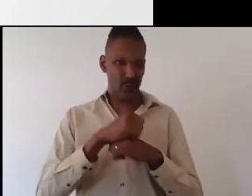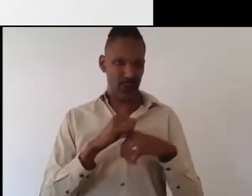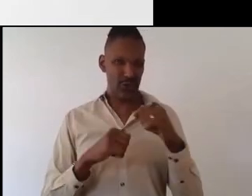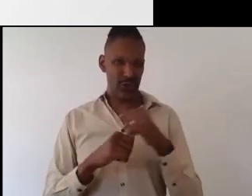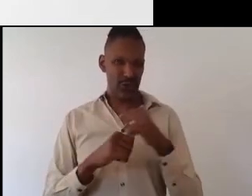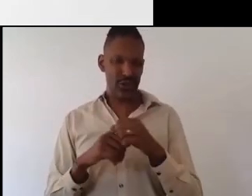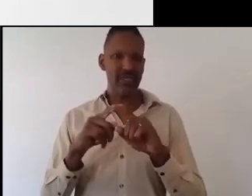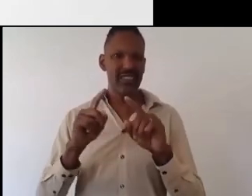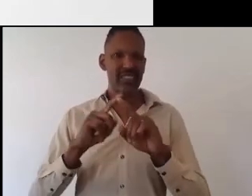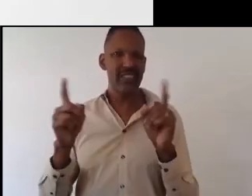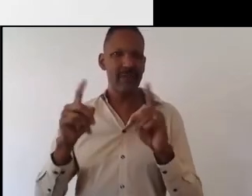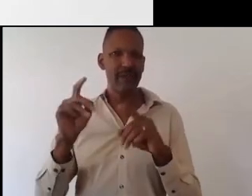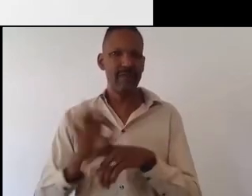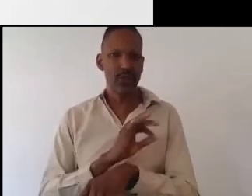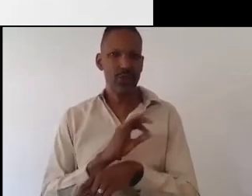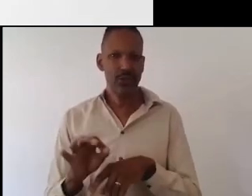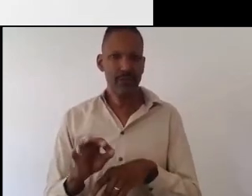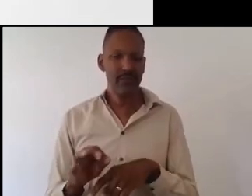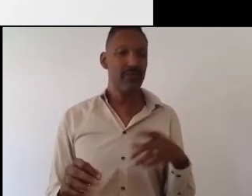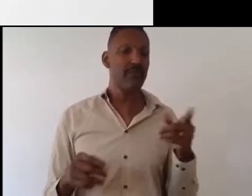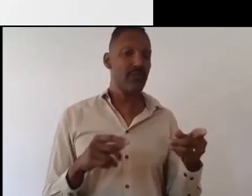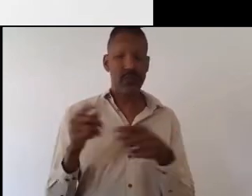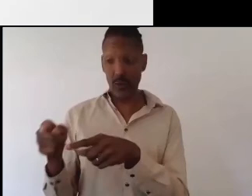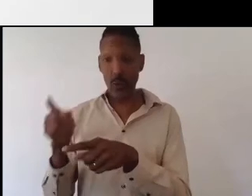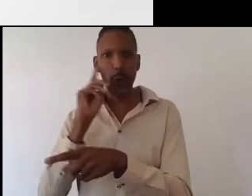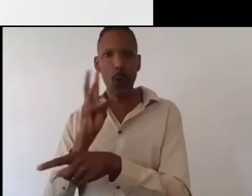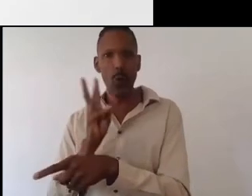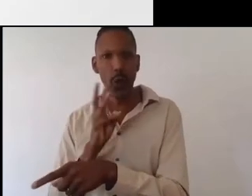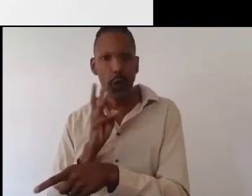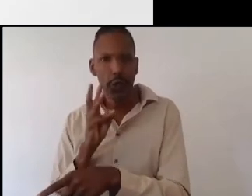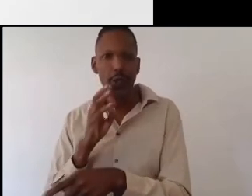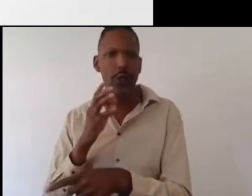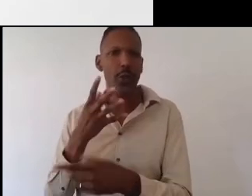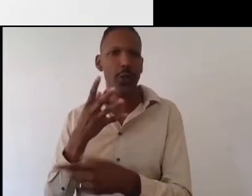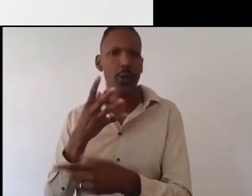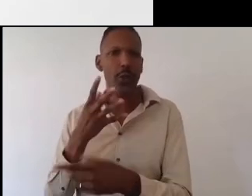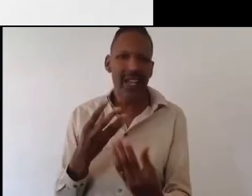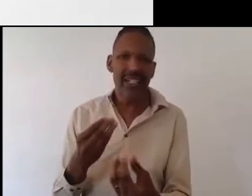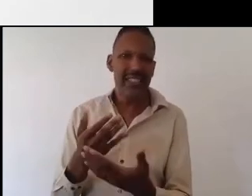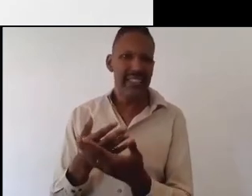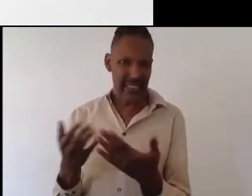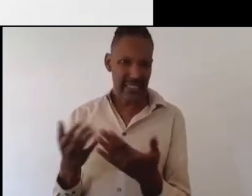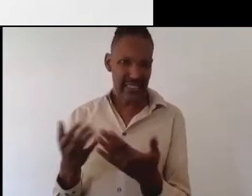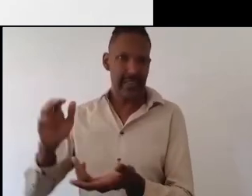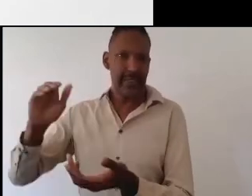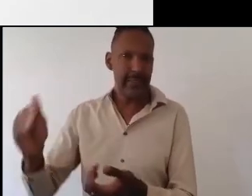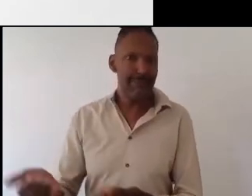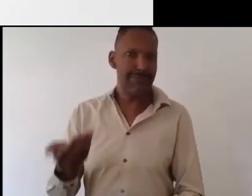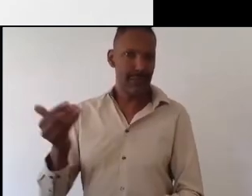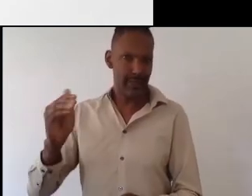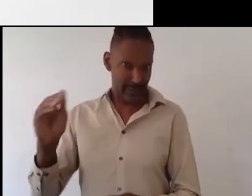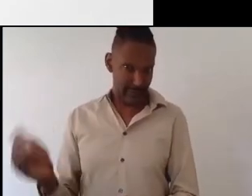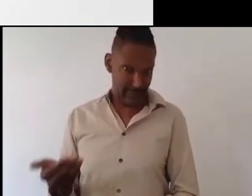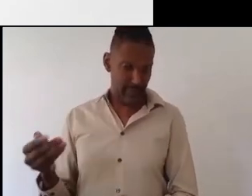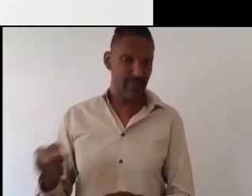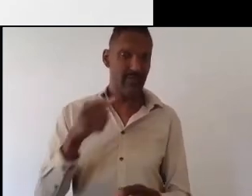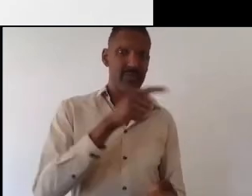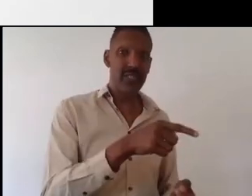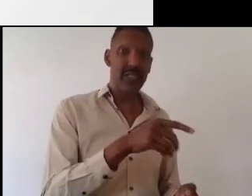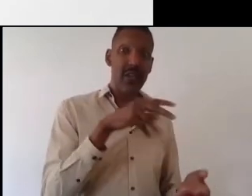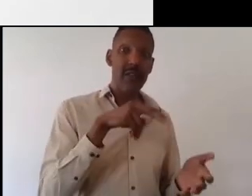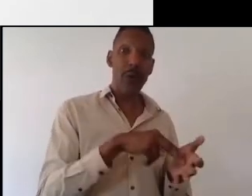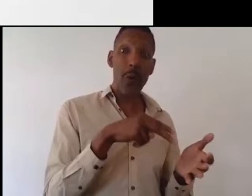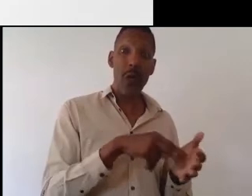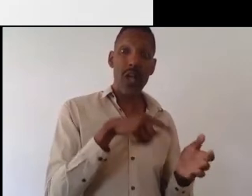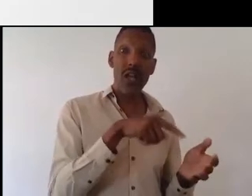are to hold liquids. A fork cannot hold liquids, but forks can stick a fork into something